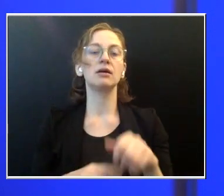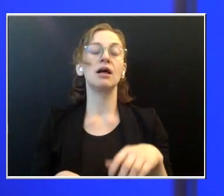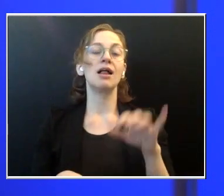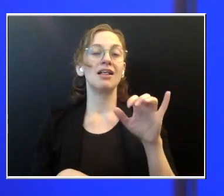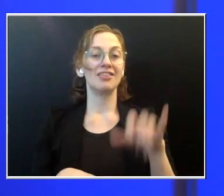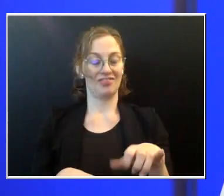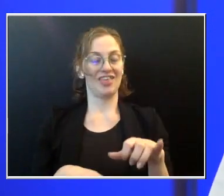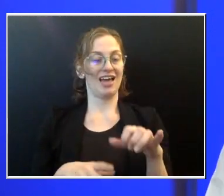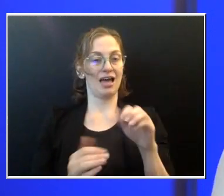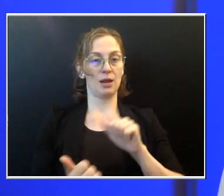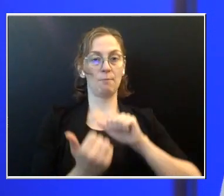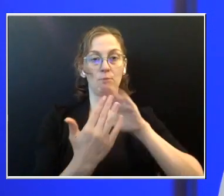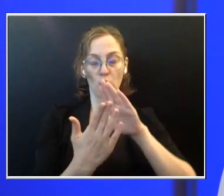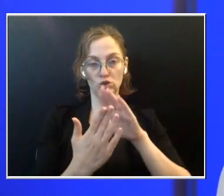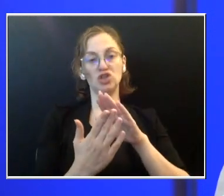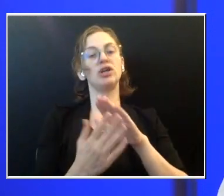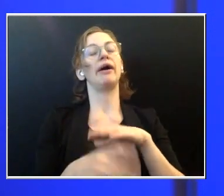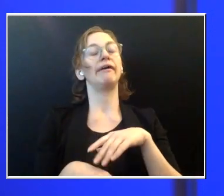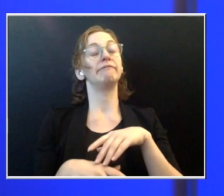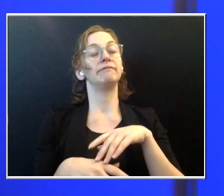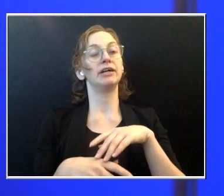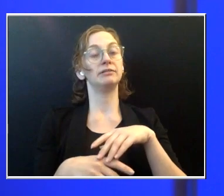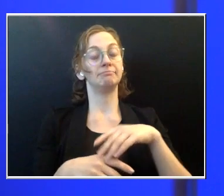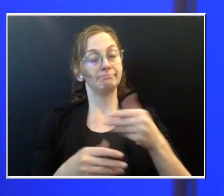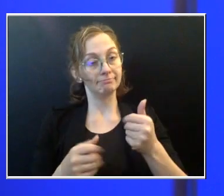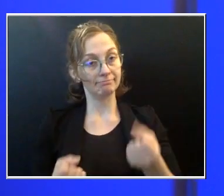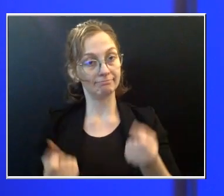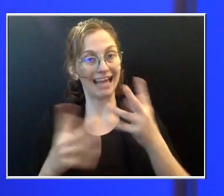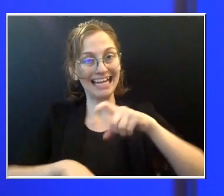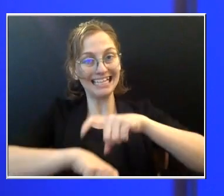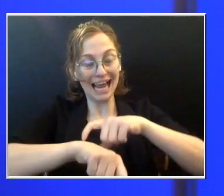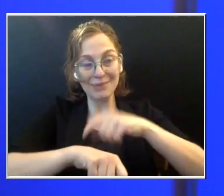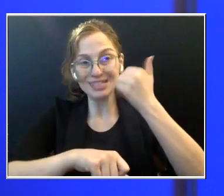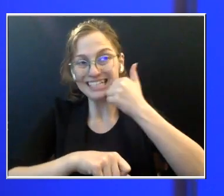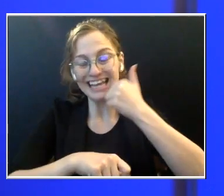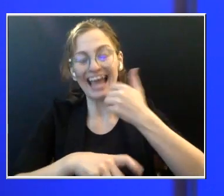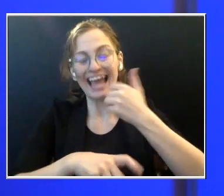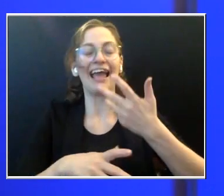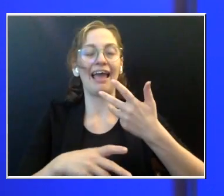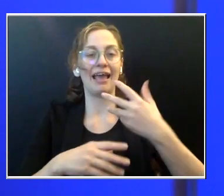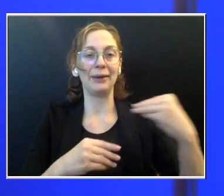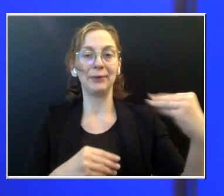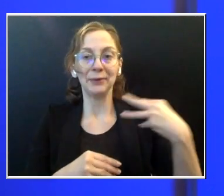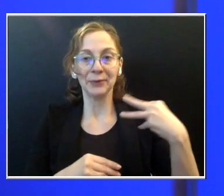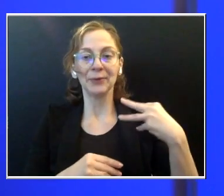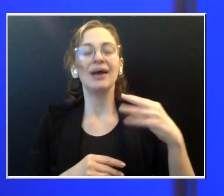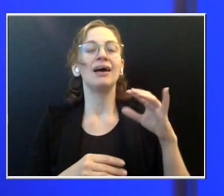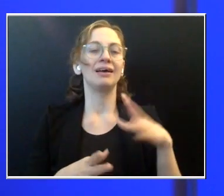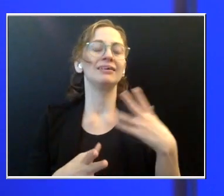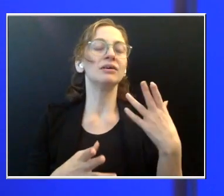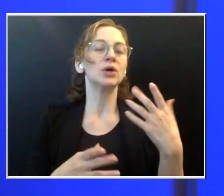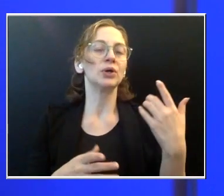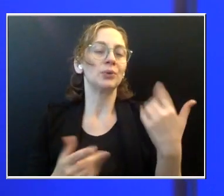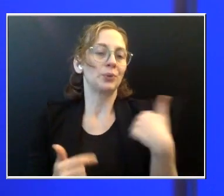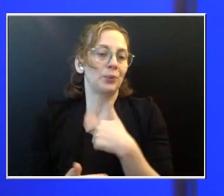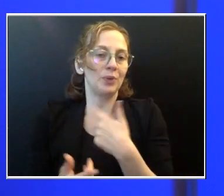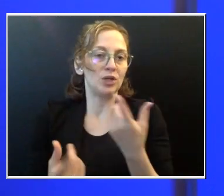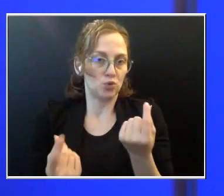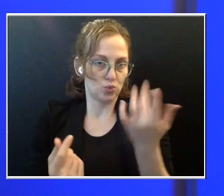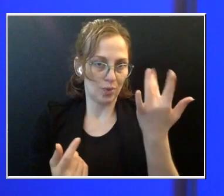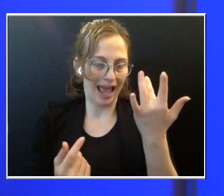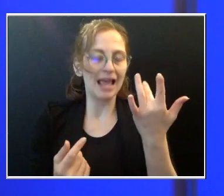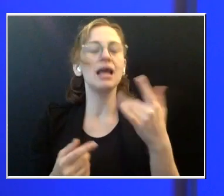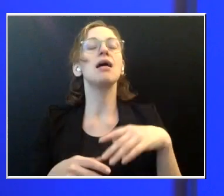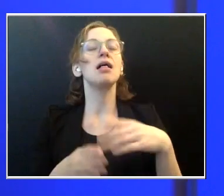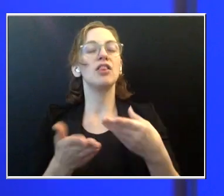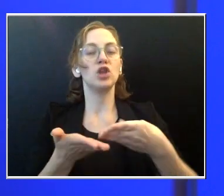the radiation up into many, many small doses rather than giving bigger doses once a day. And the primary benefit of that, at least theoretically, is that